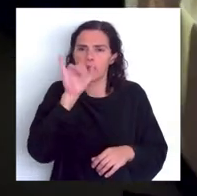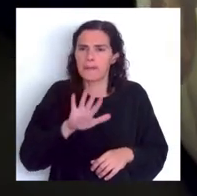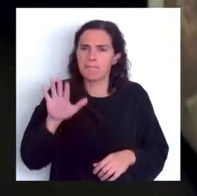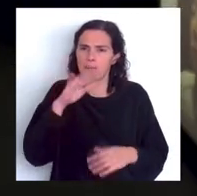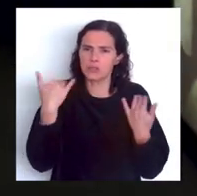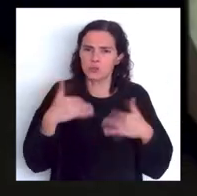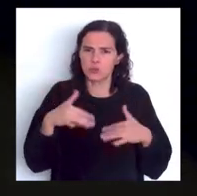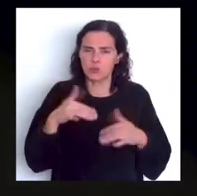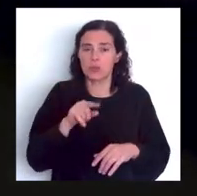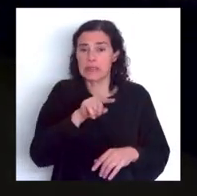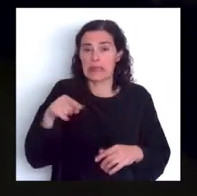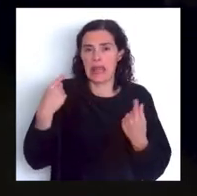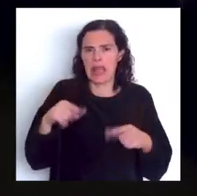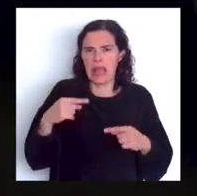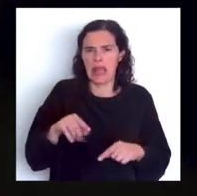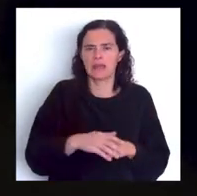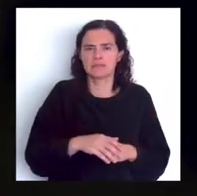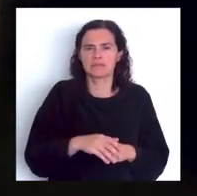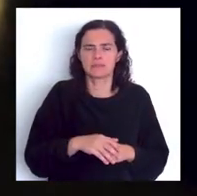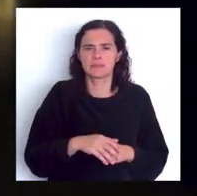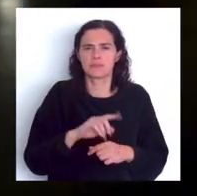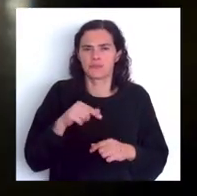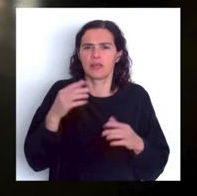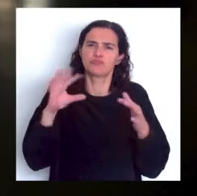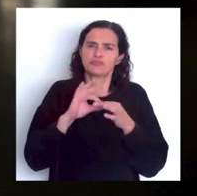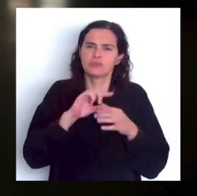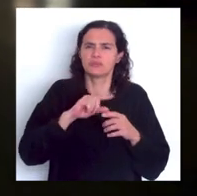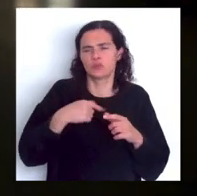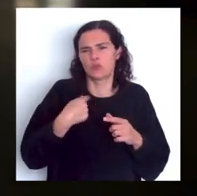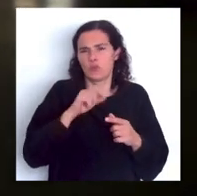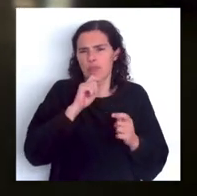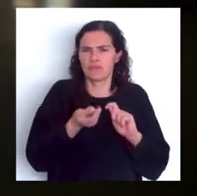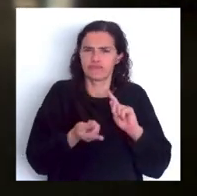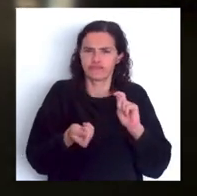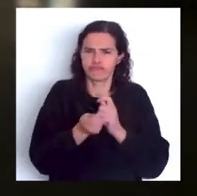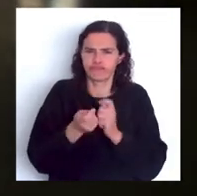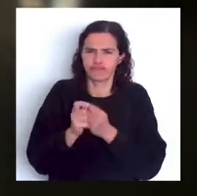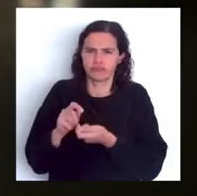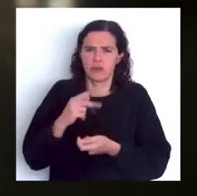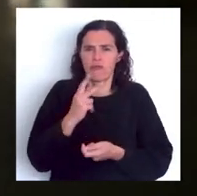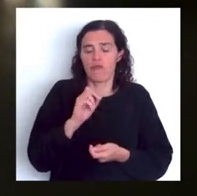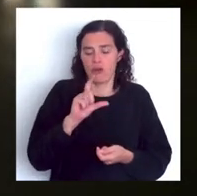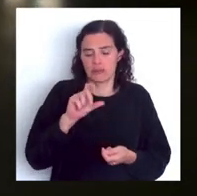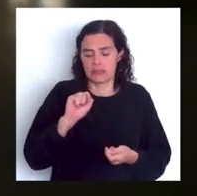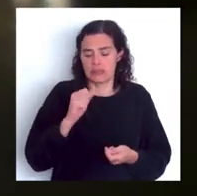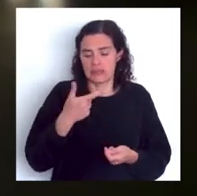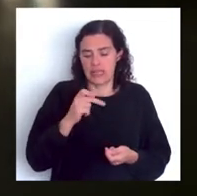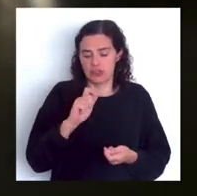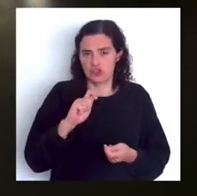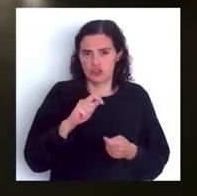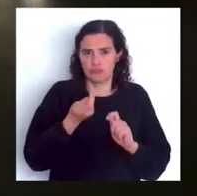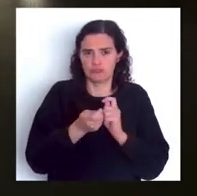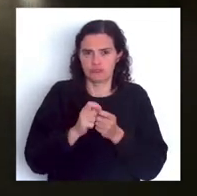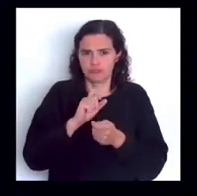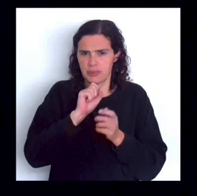most fascinating image that they have, voltage converter. And both